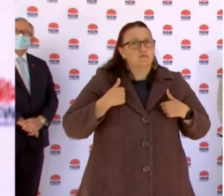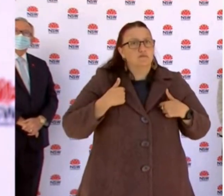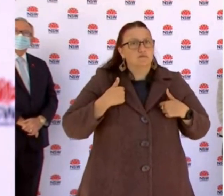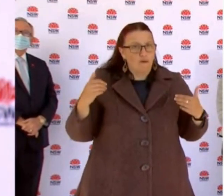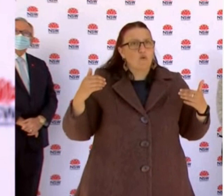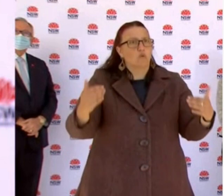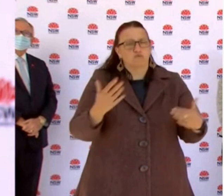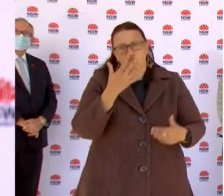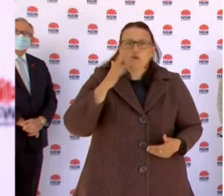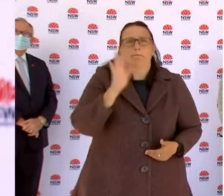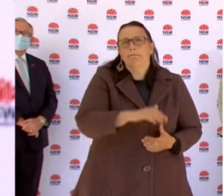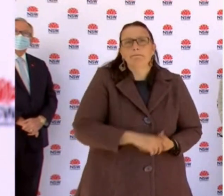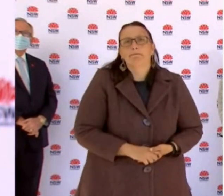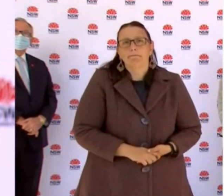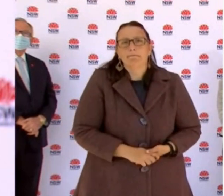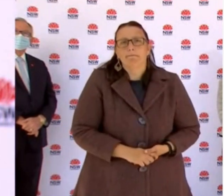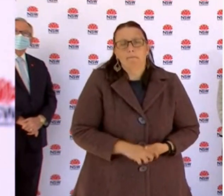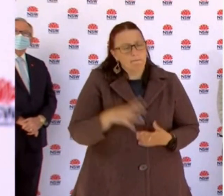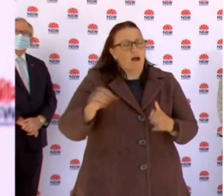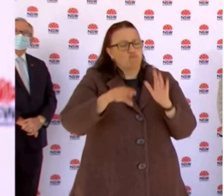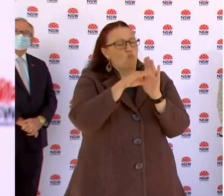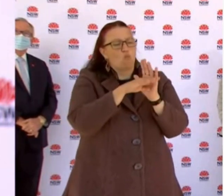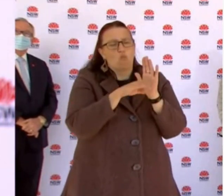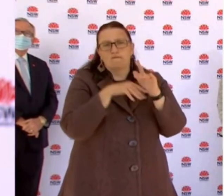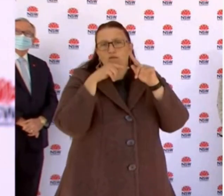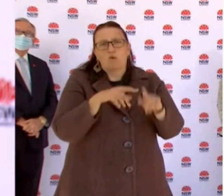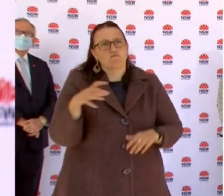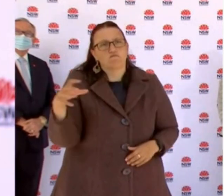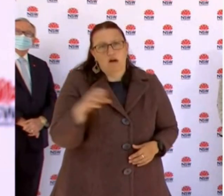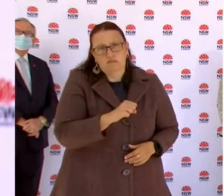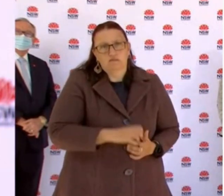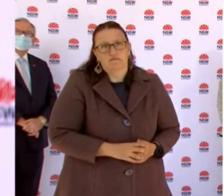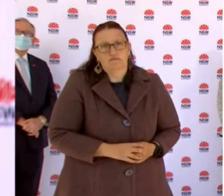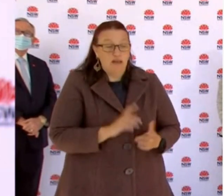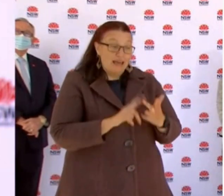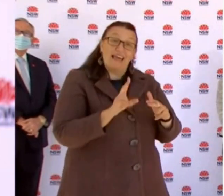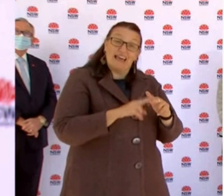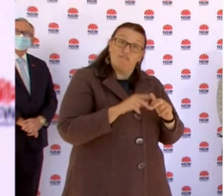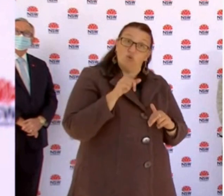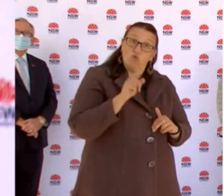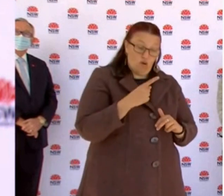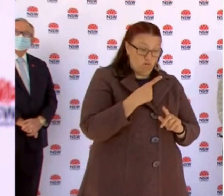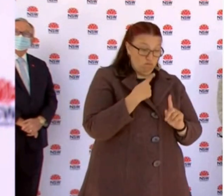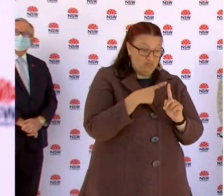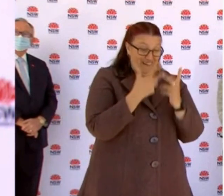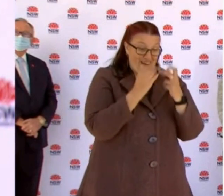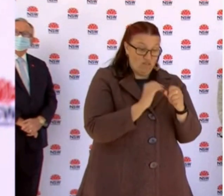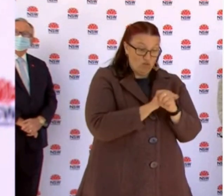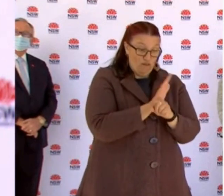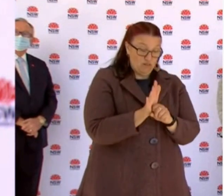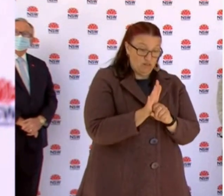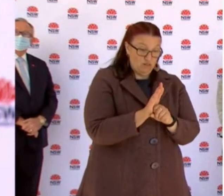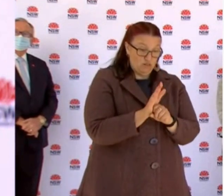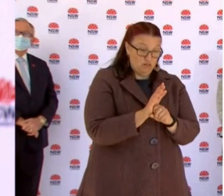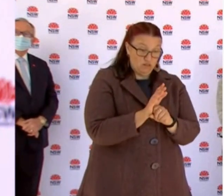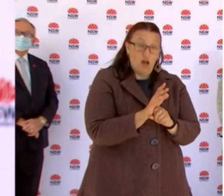ask everybody to do the right thing? But please know that when you are identified as a positive case, health is very respectful of your privacy. We just